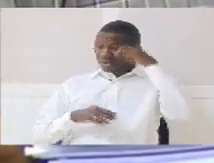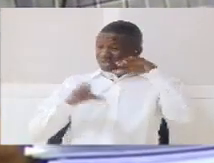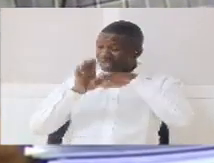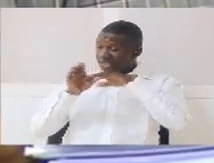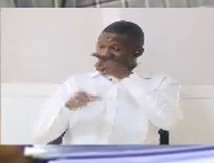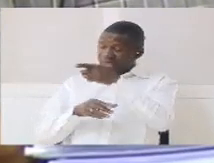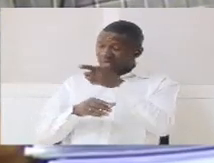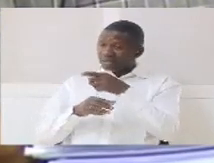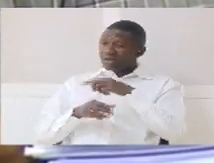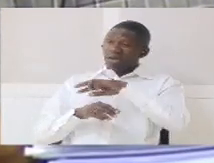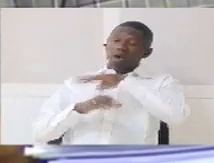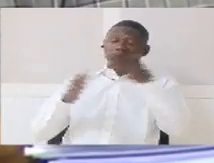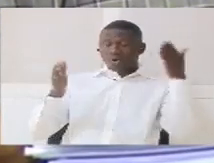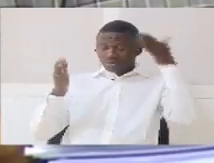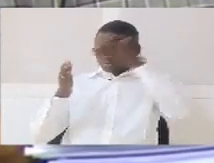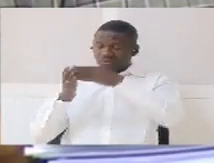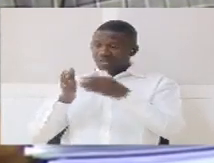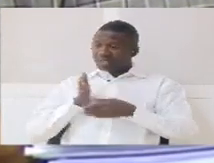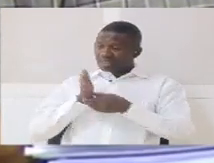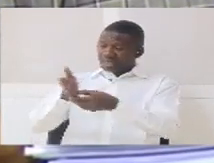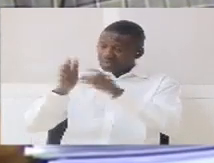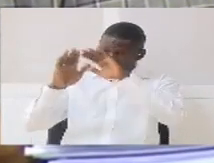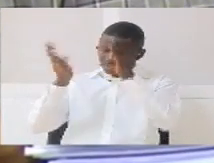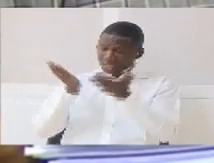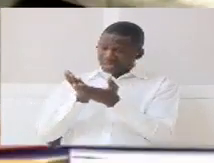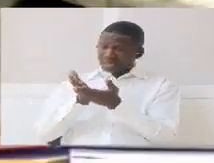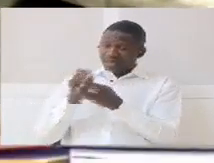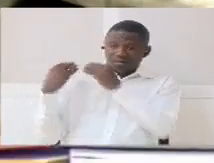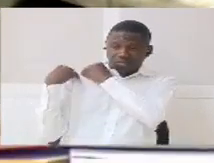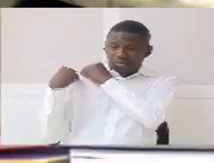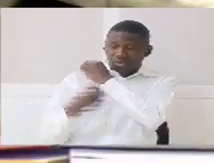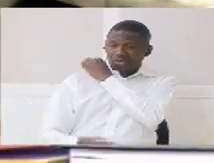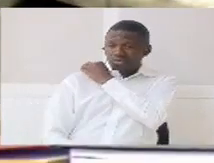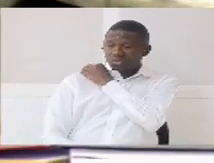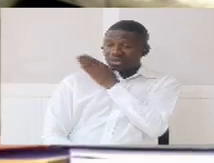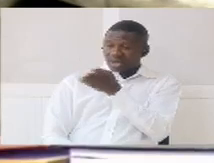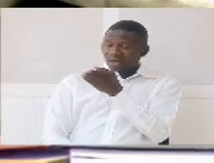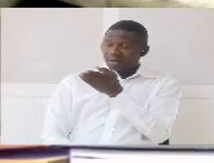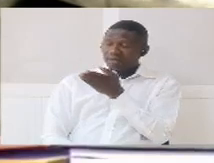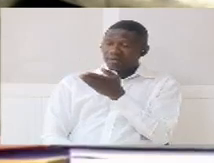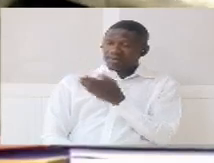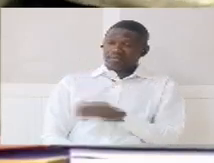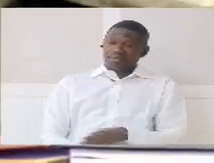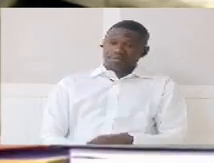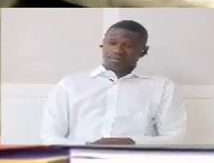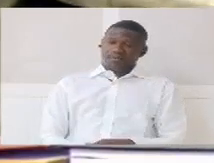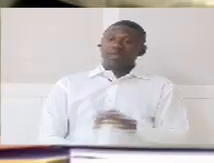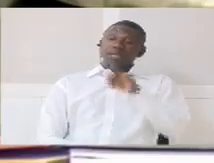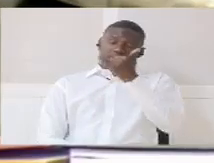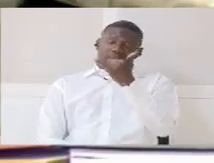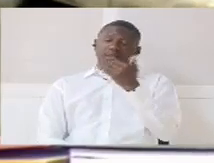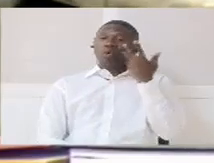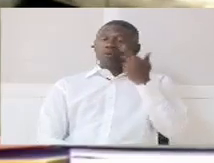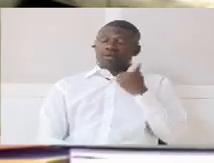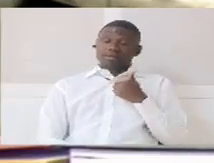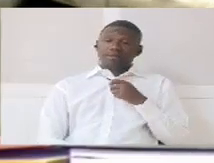bang katabula director general fangola. Yes, because ni prisoner father. Yes, when a prisoner dies. So akasa news